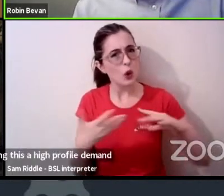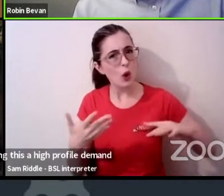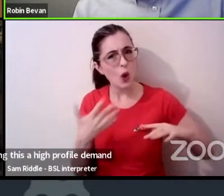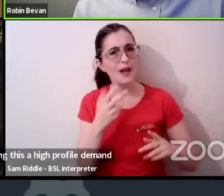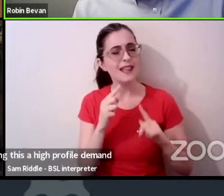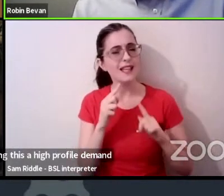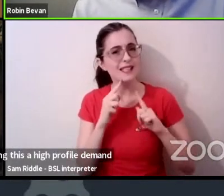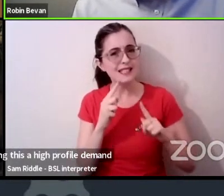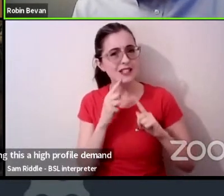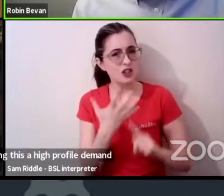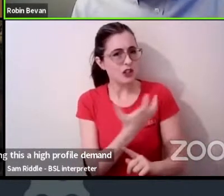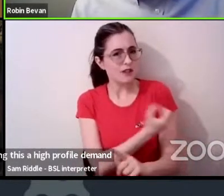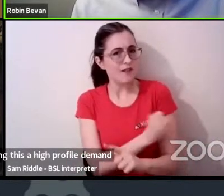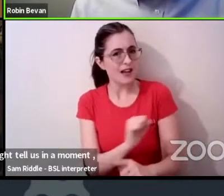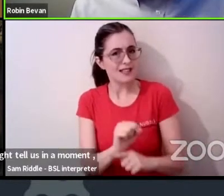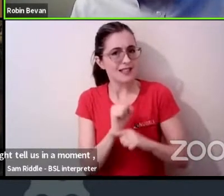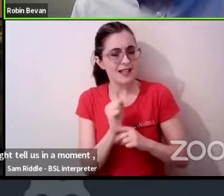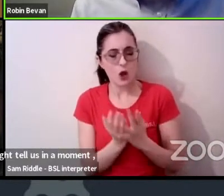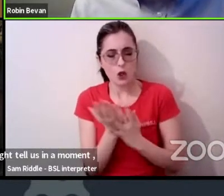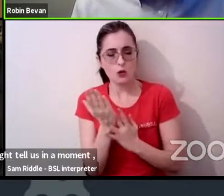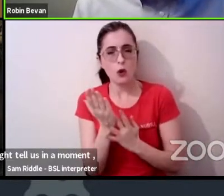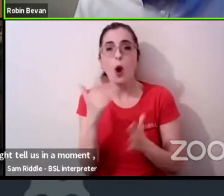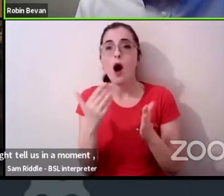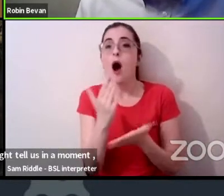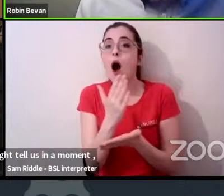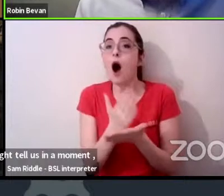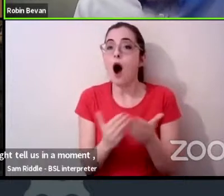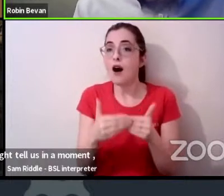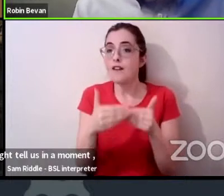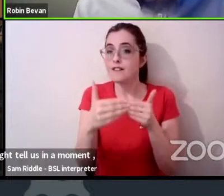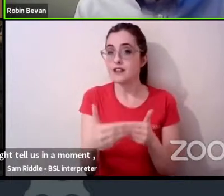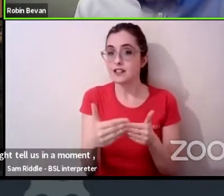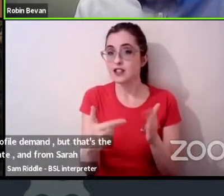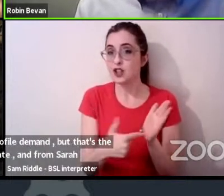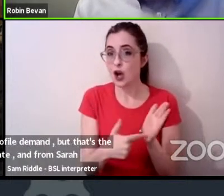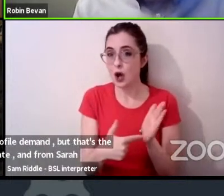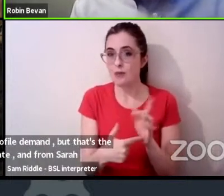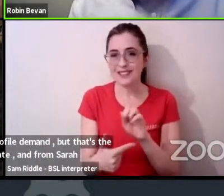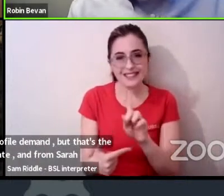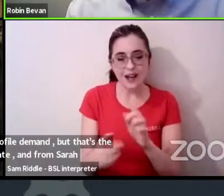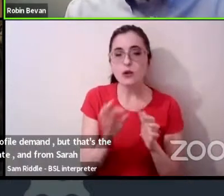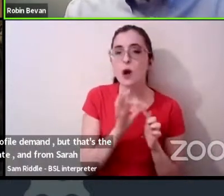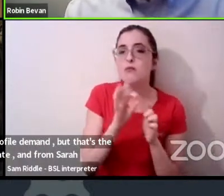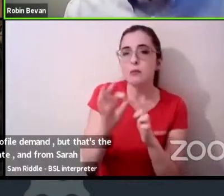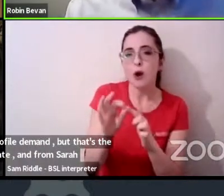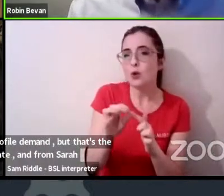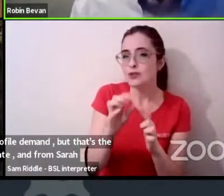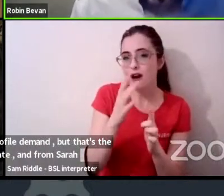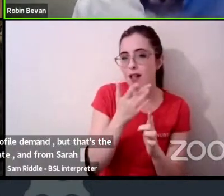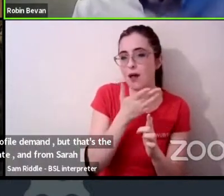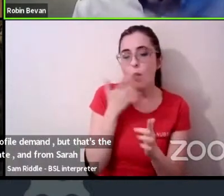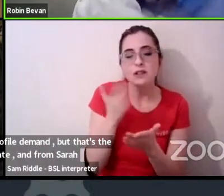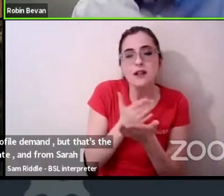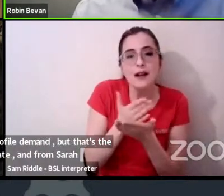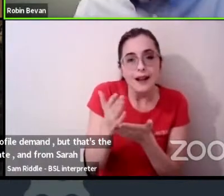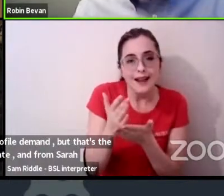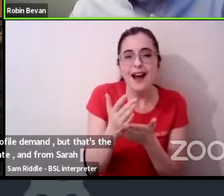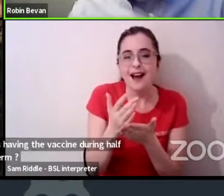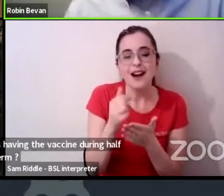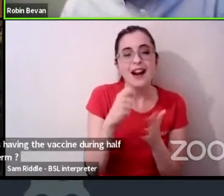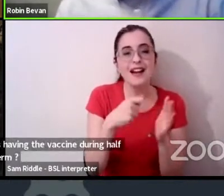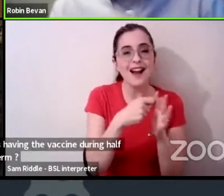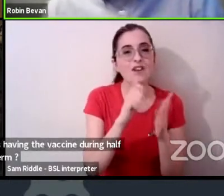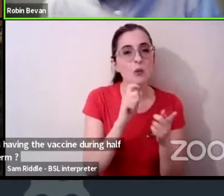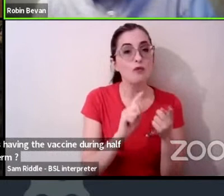back to a proposal that I have to say, Sarah, was not quite as clear cut as you're making it, but Kevin will respond to